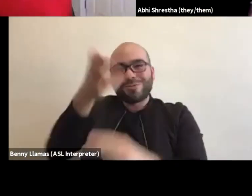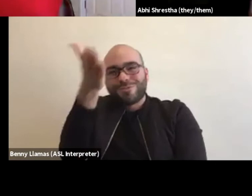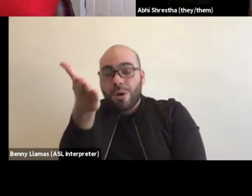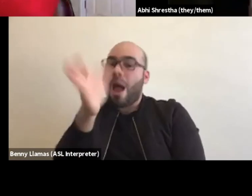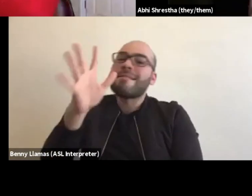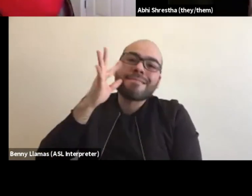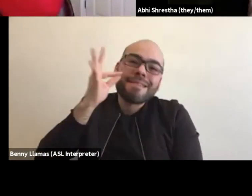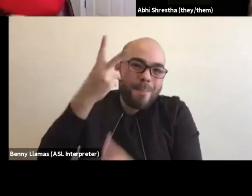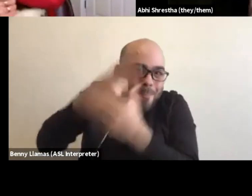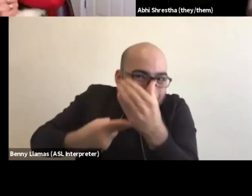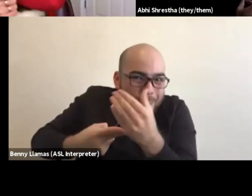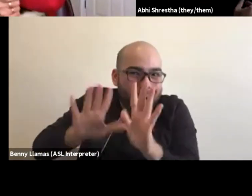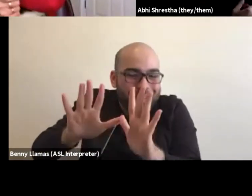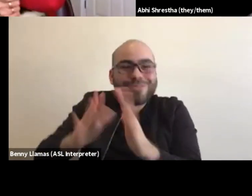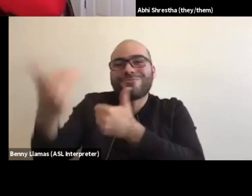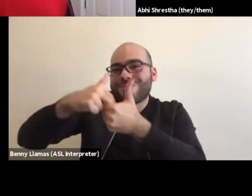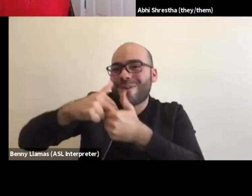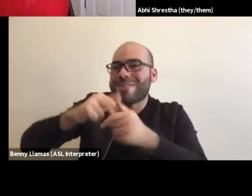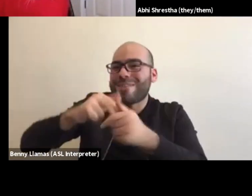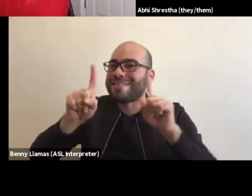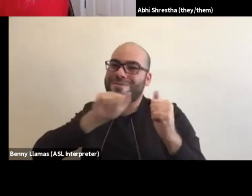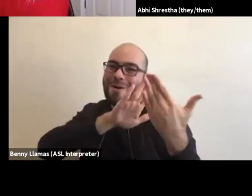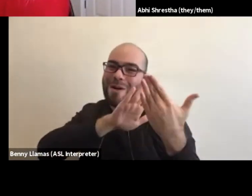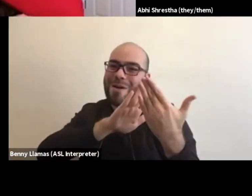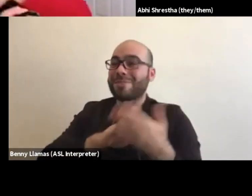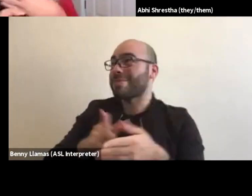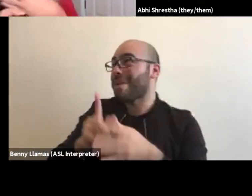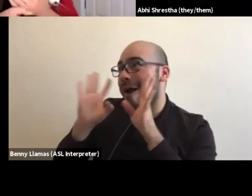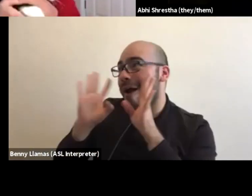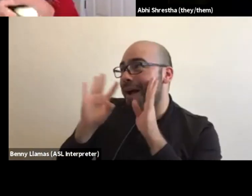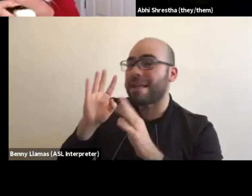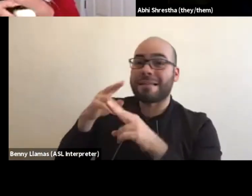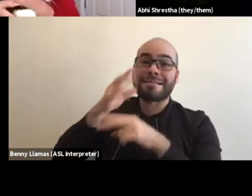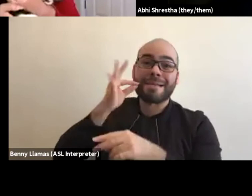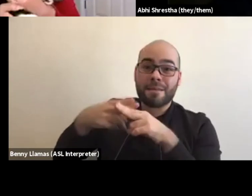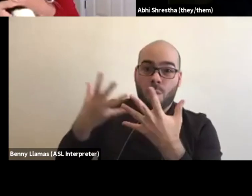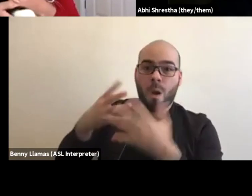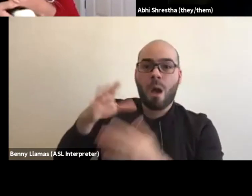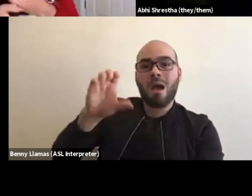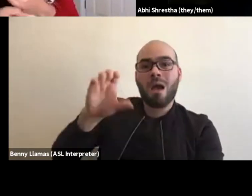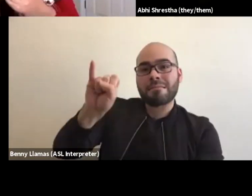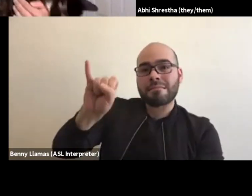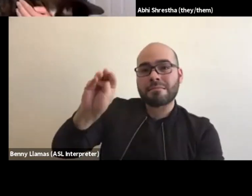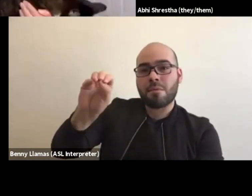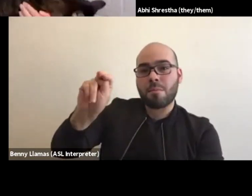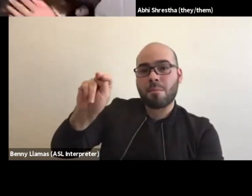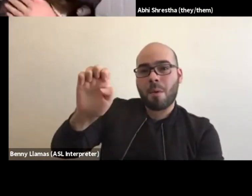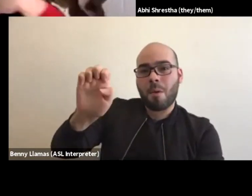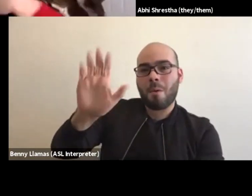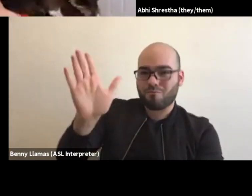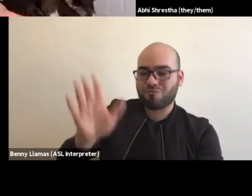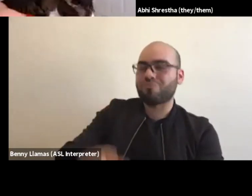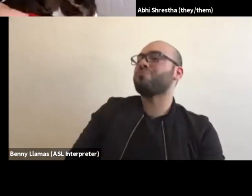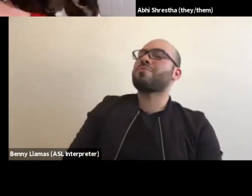different capacity today. Hi. Hi. This is Simone Hi, Sanchez.